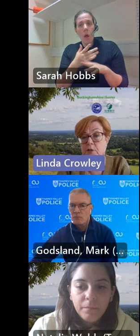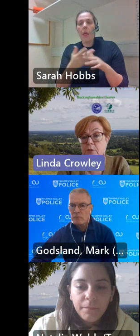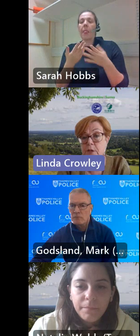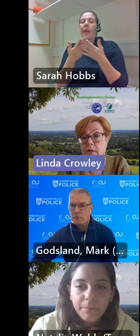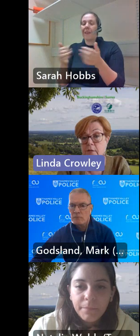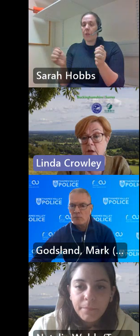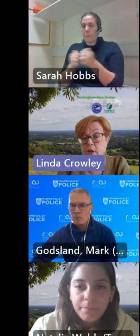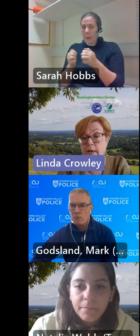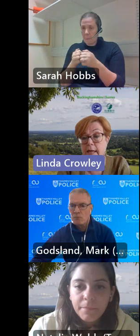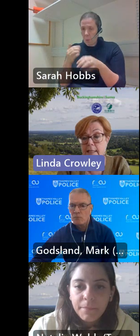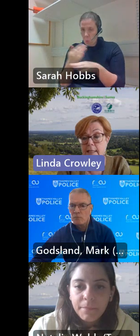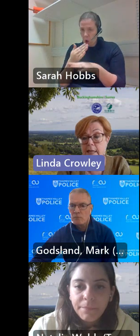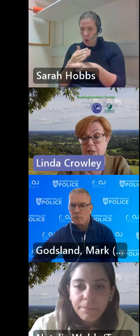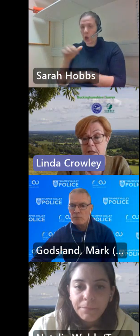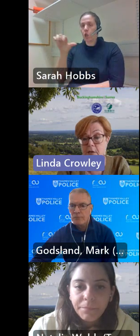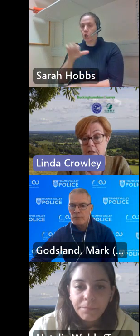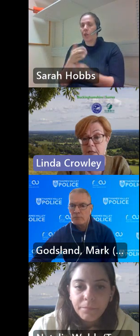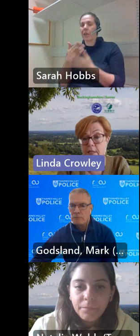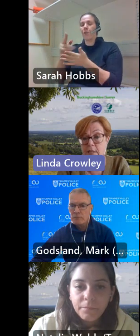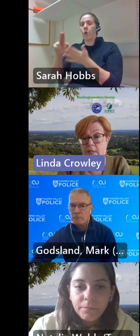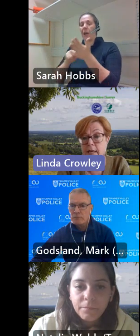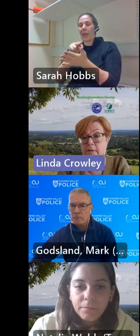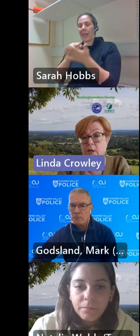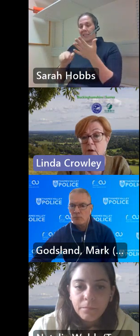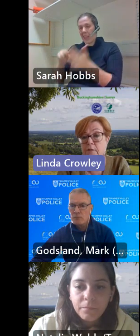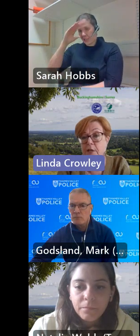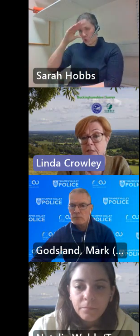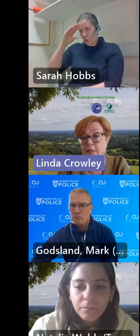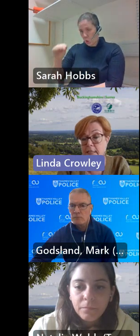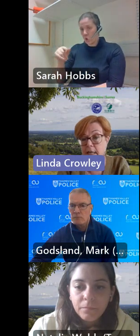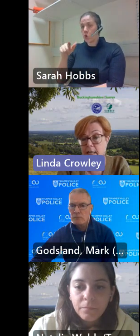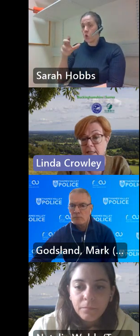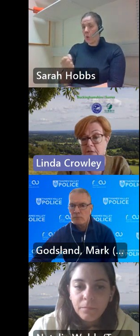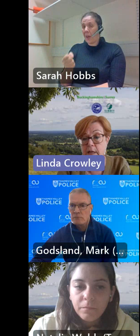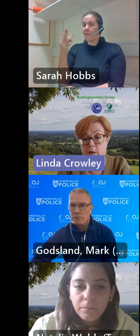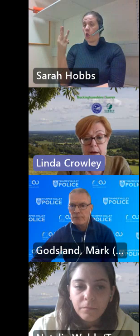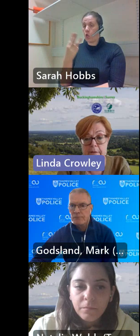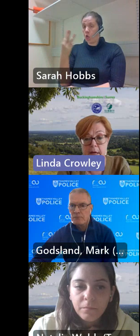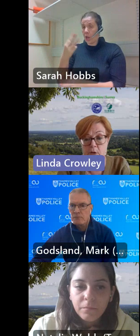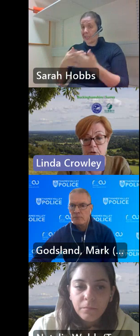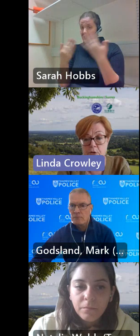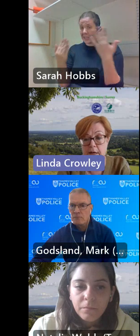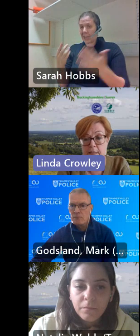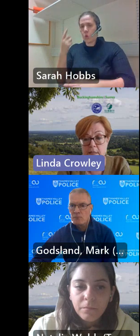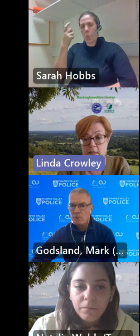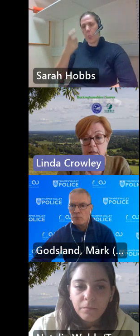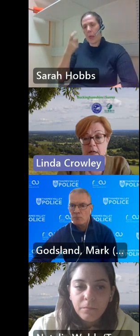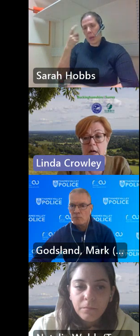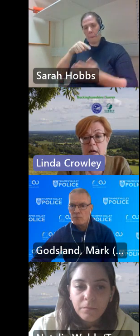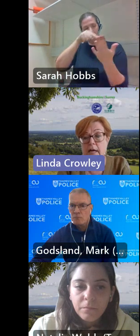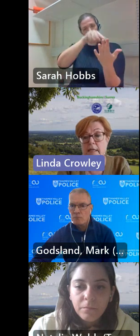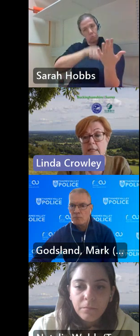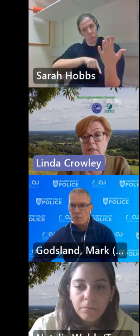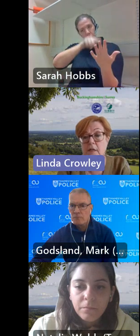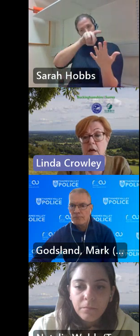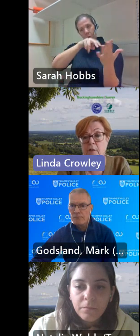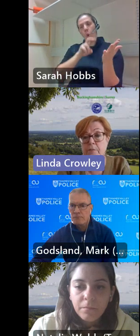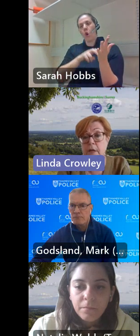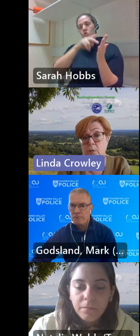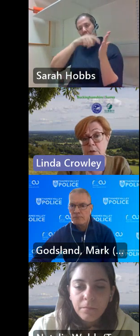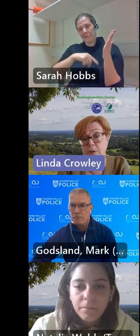to that, they should also give you a cancellation notice to say that you have 13 days to think about that contract. And